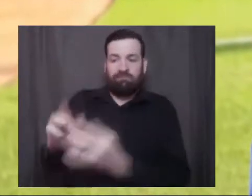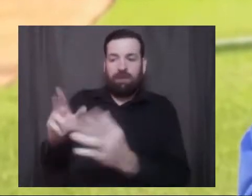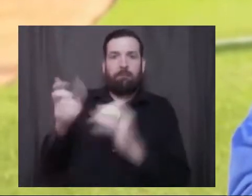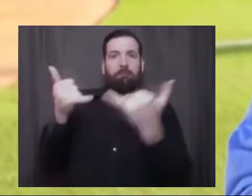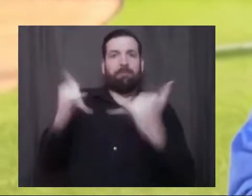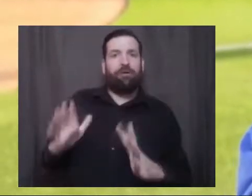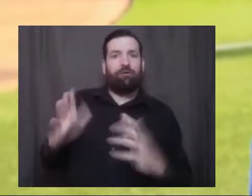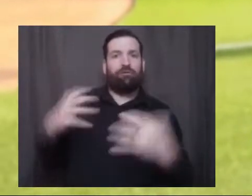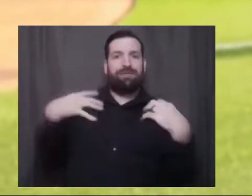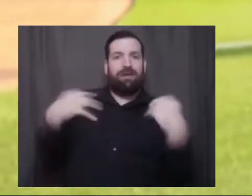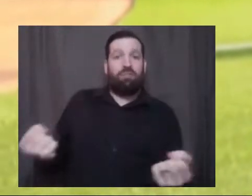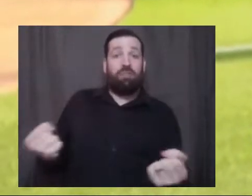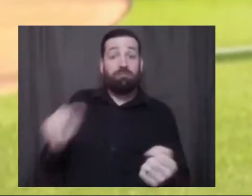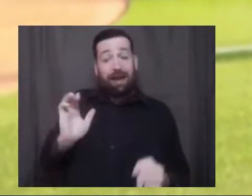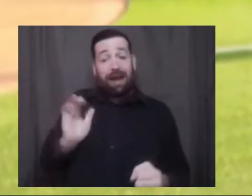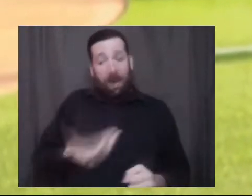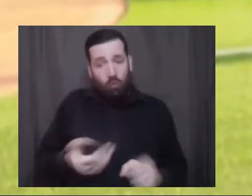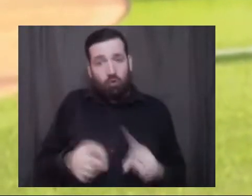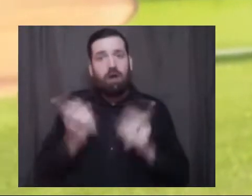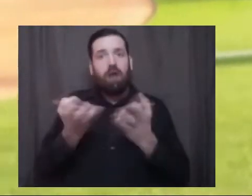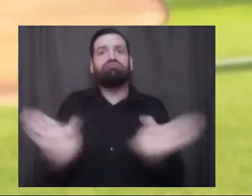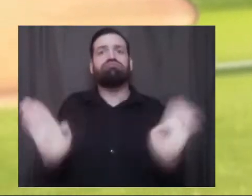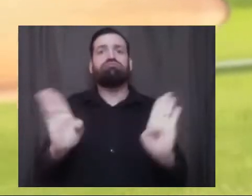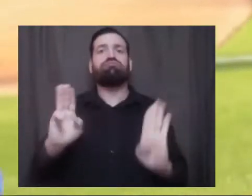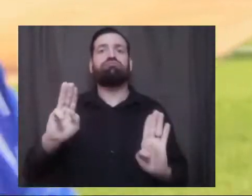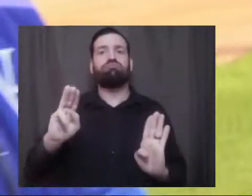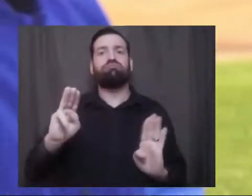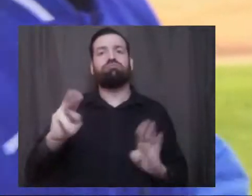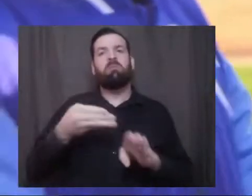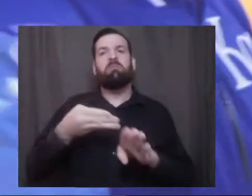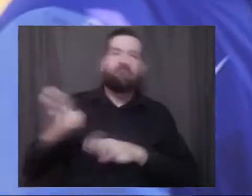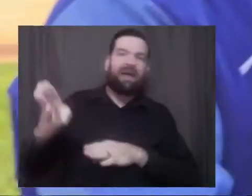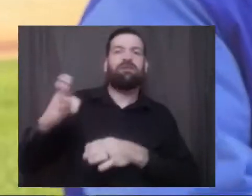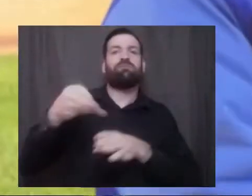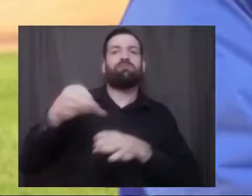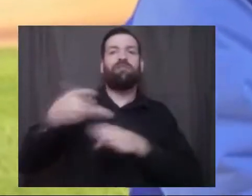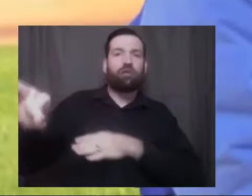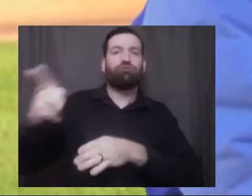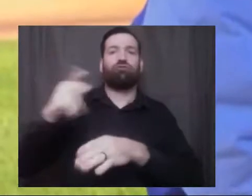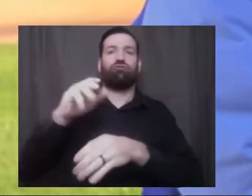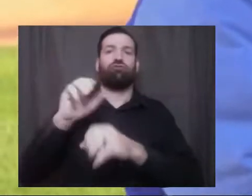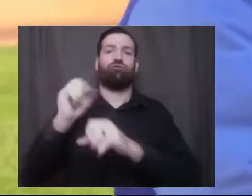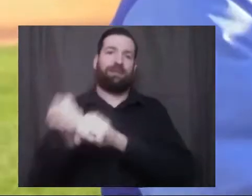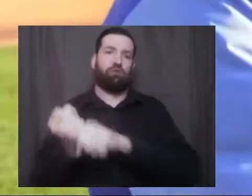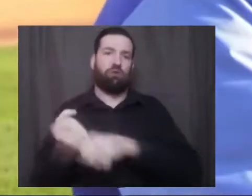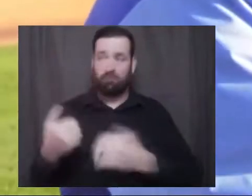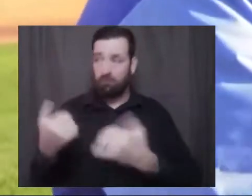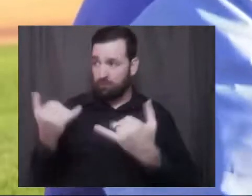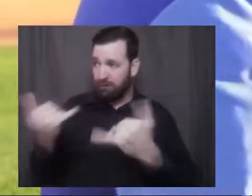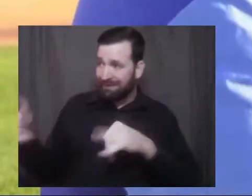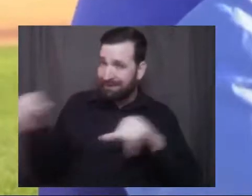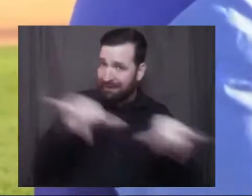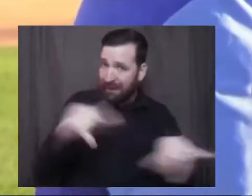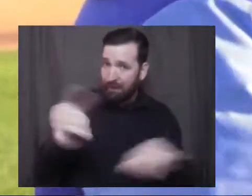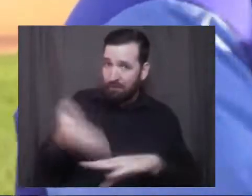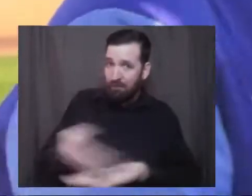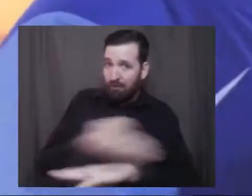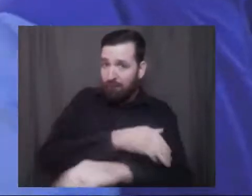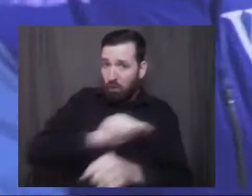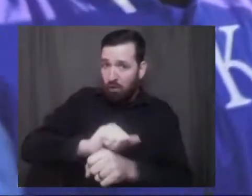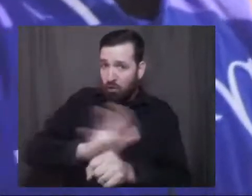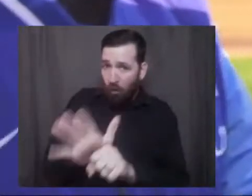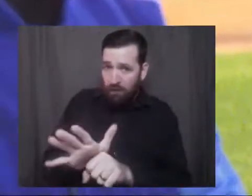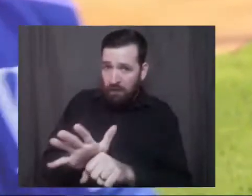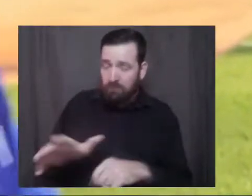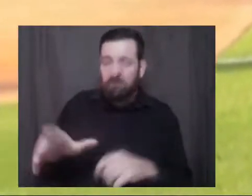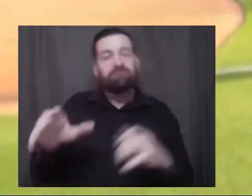our players, but throughout Major League Baseball. So are we back to pre-pandemic baseball? We're close. Okay. I